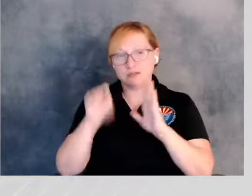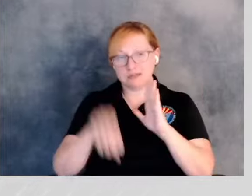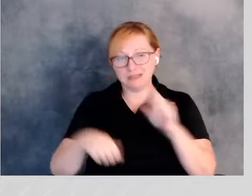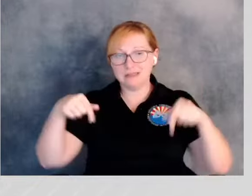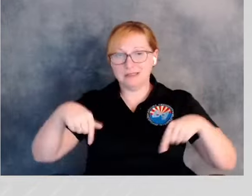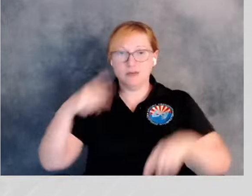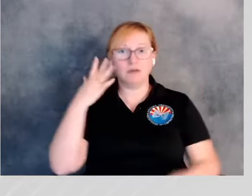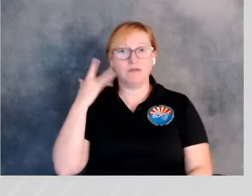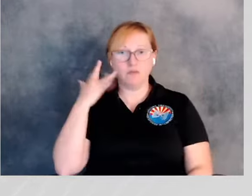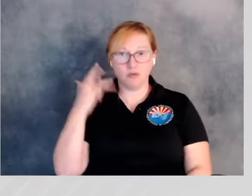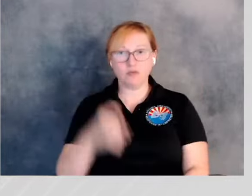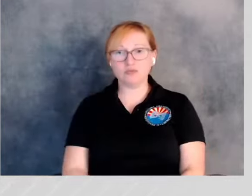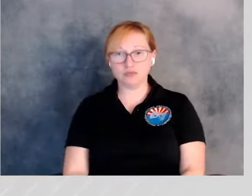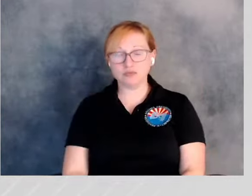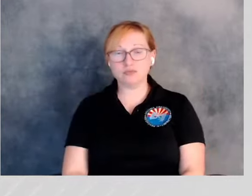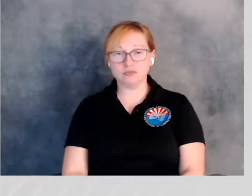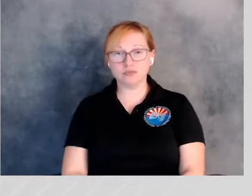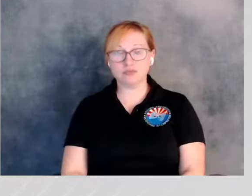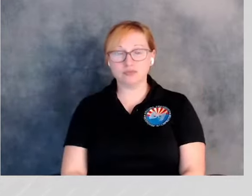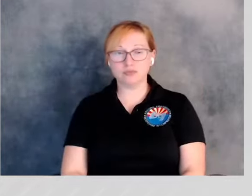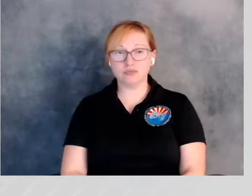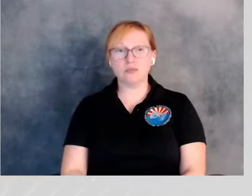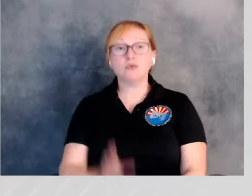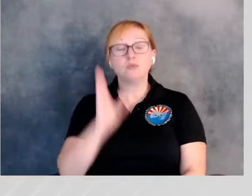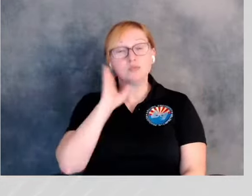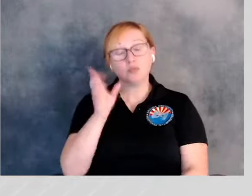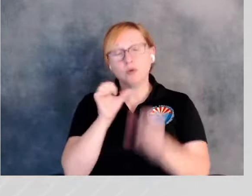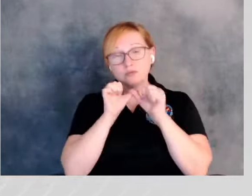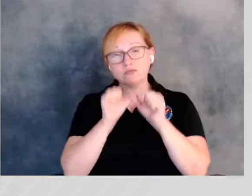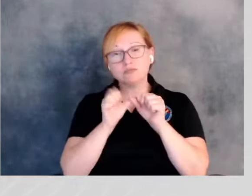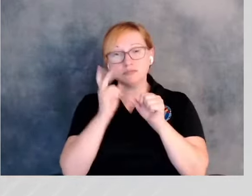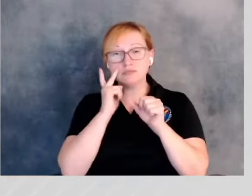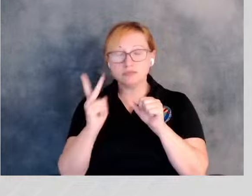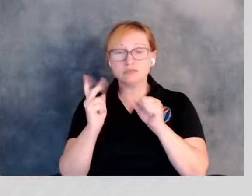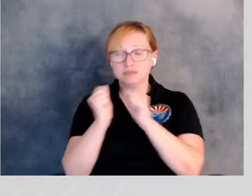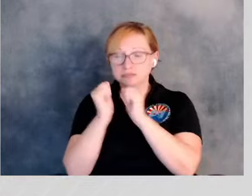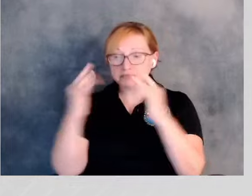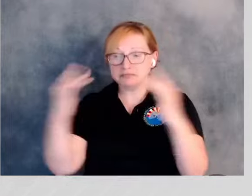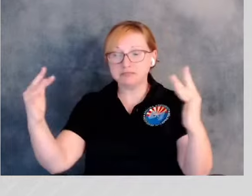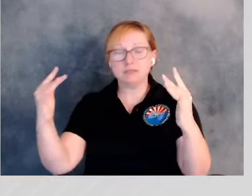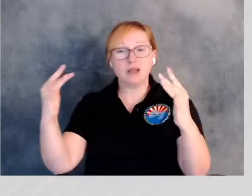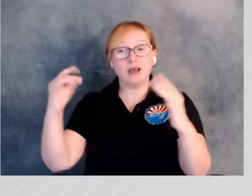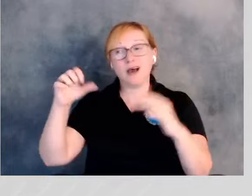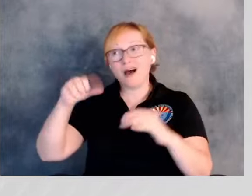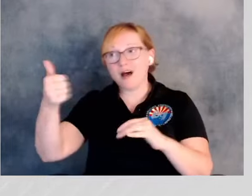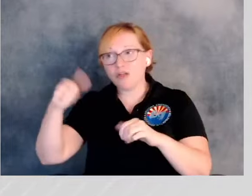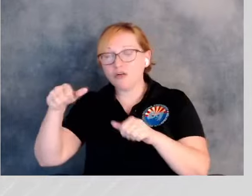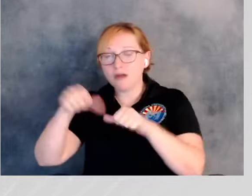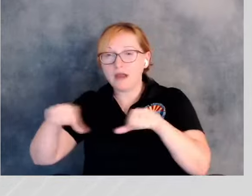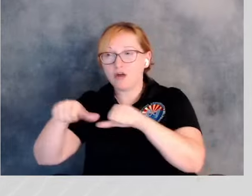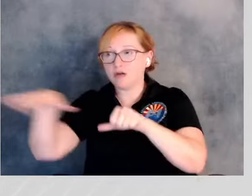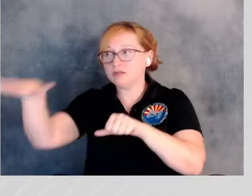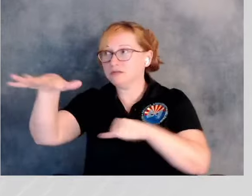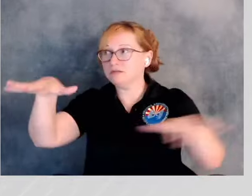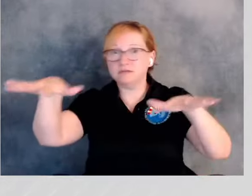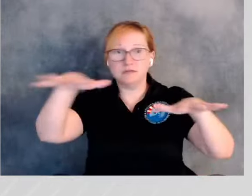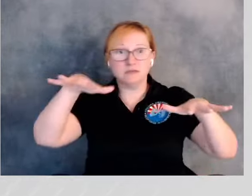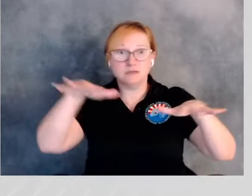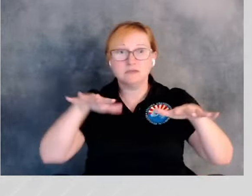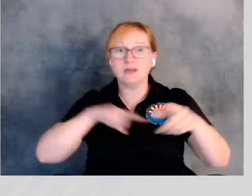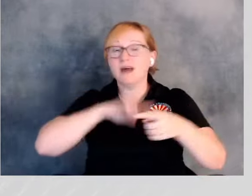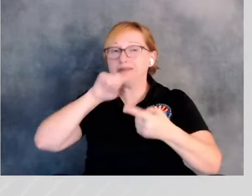We will continue to see the potential for large fire growth outside of the fire area until something changes over the fire environment.